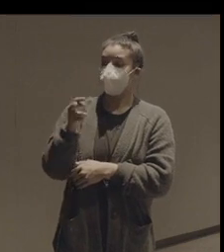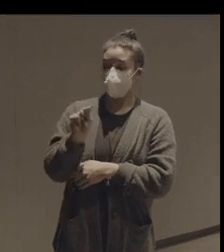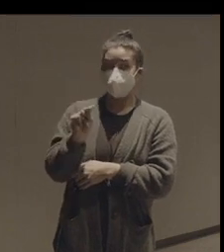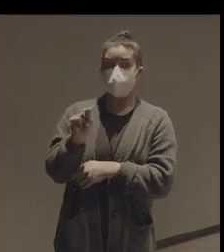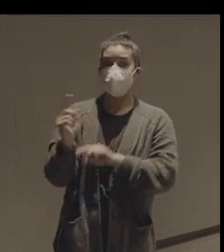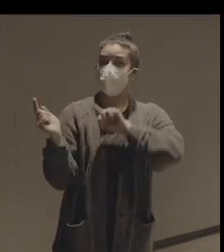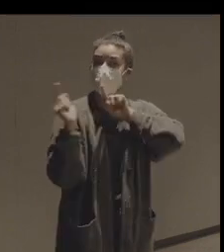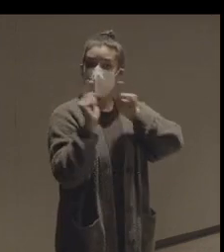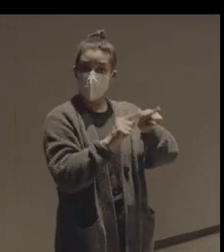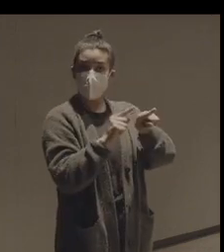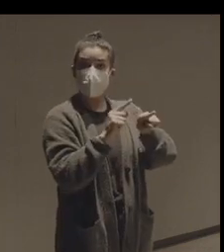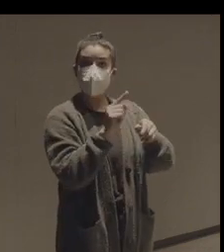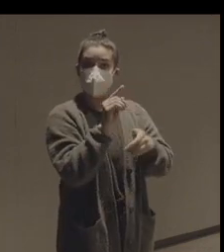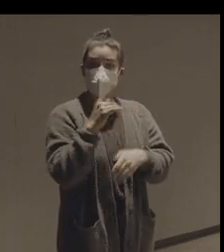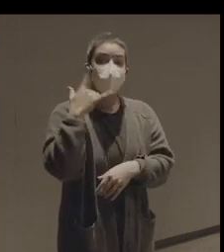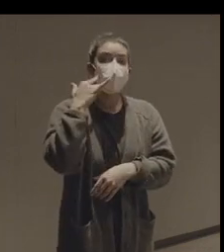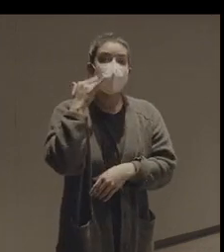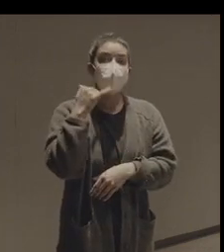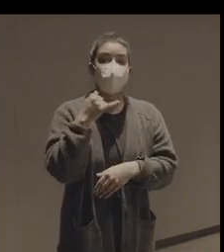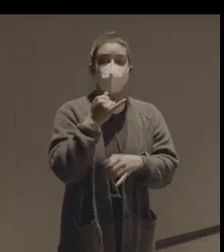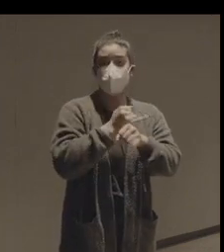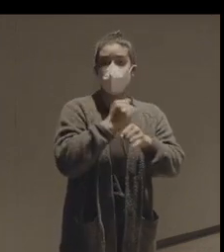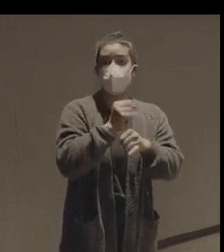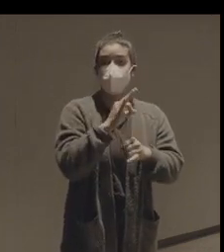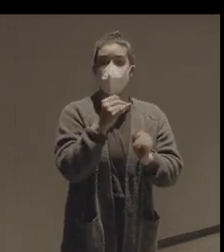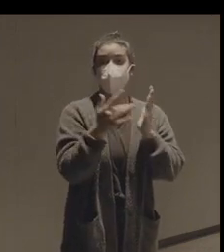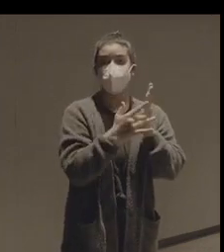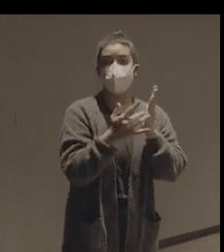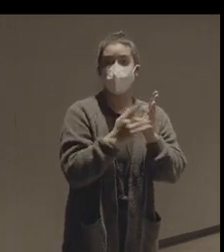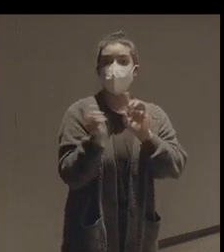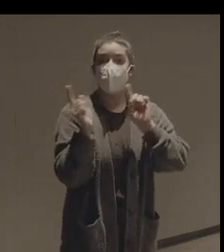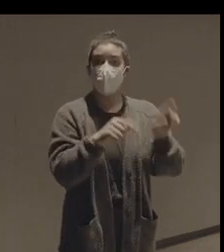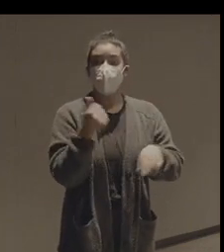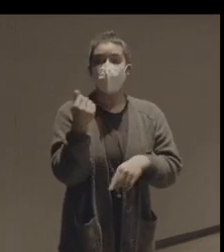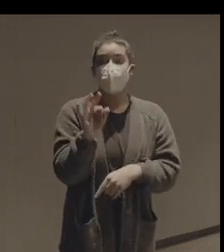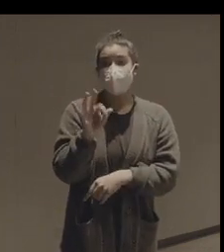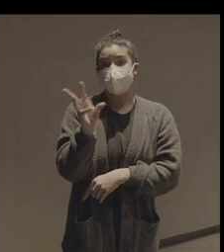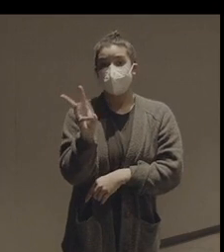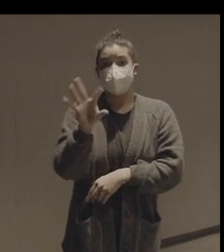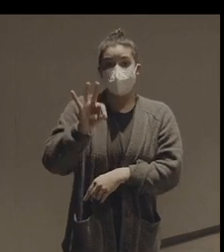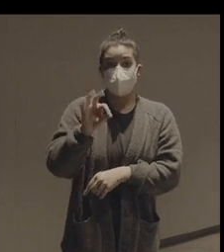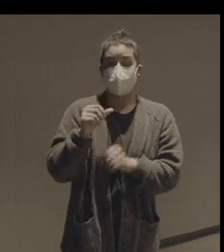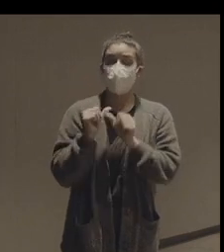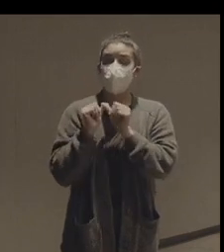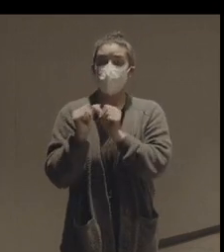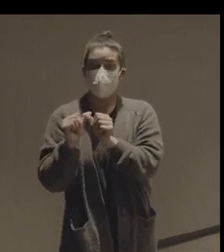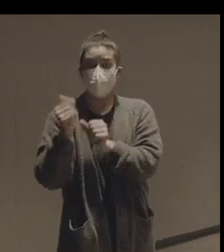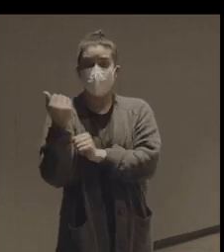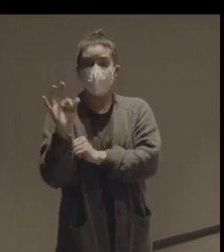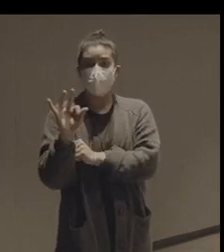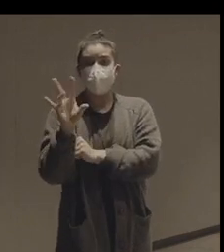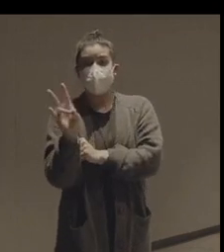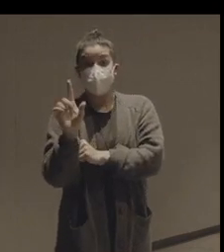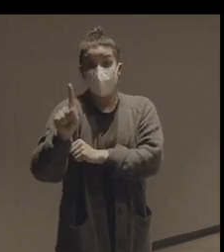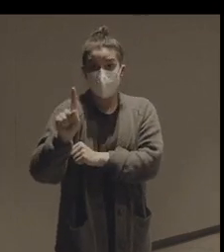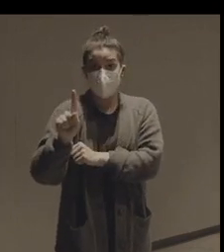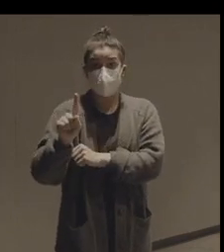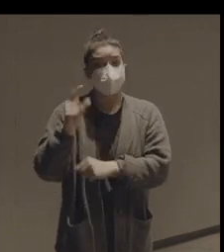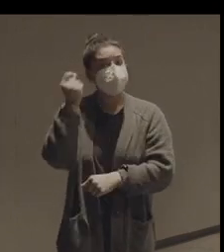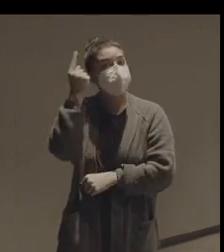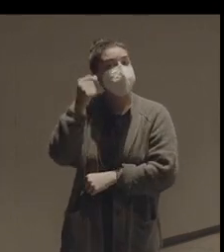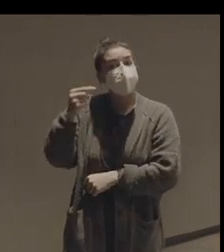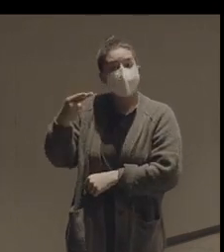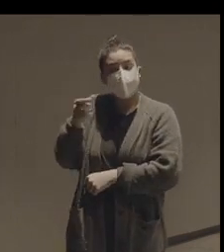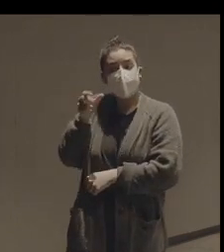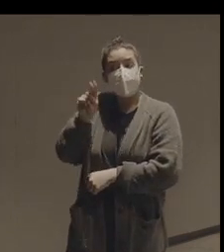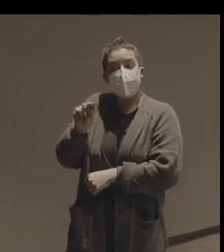at California Institute of Technology from 1969 to 1971. The only woman invited to participate in either of the